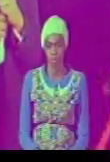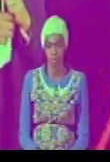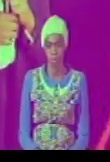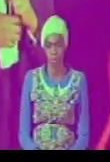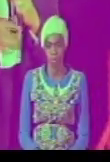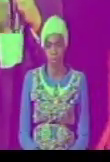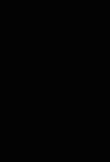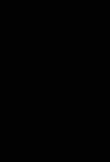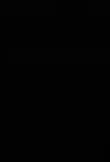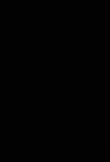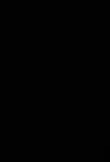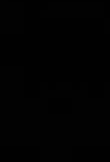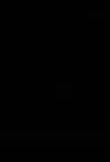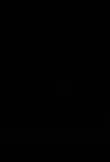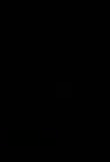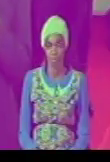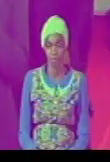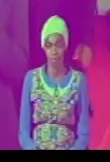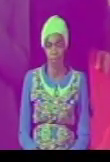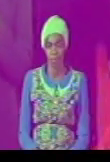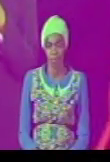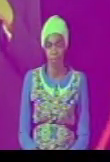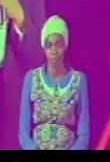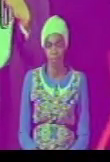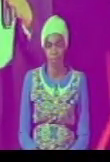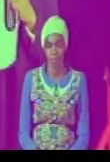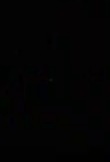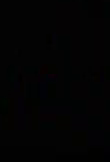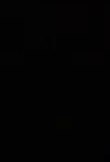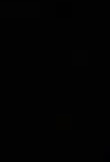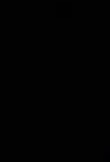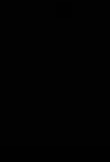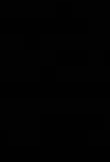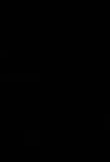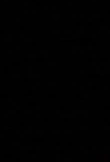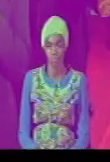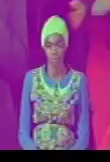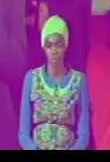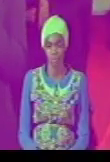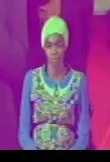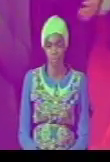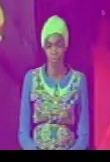voice. Story. We are champions of the Lord.